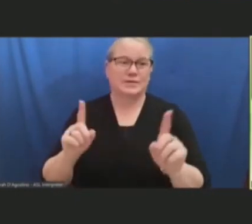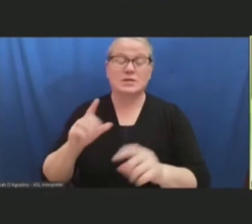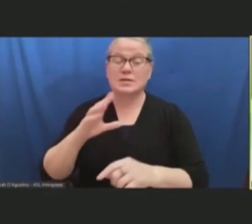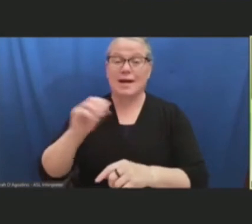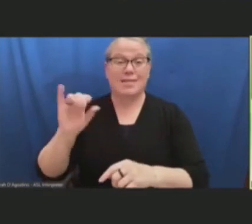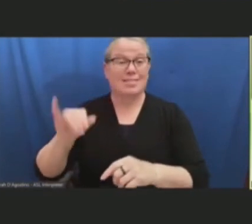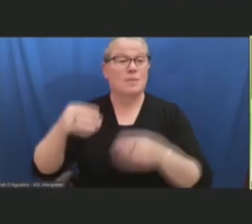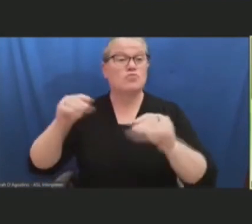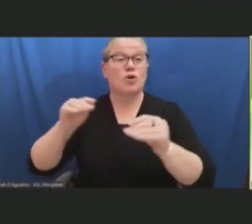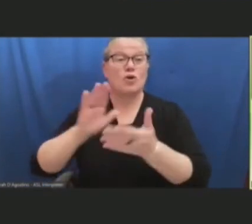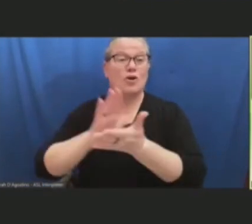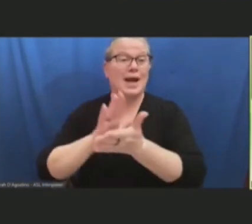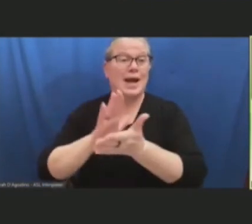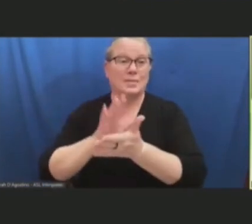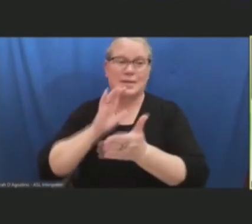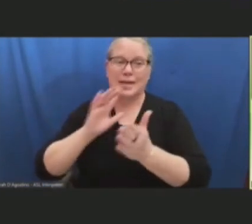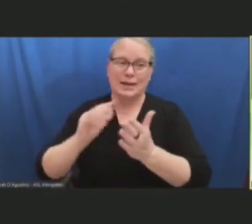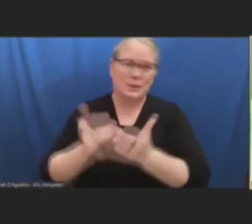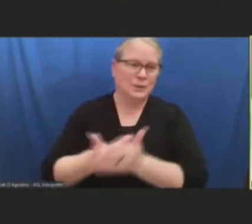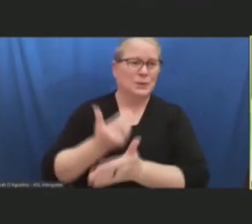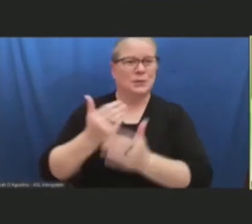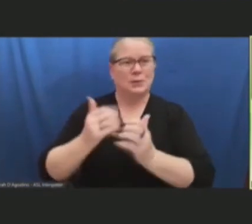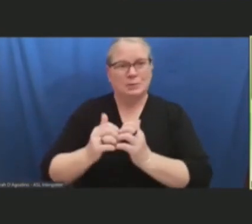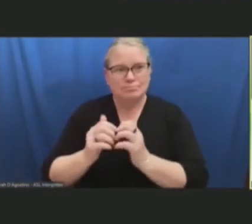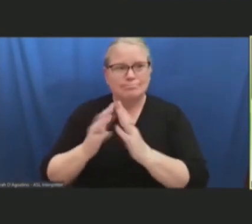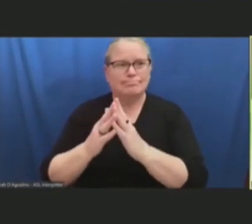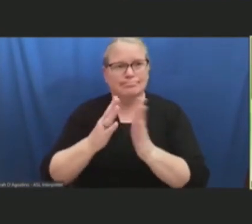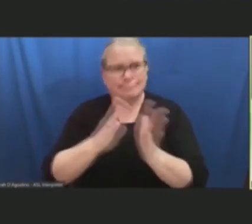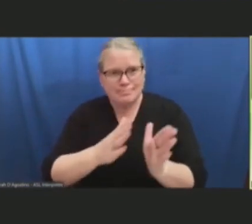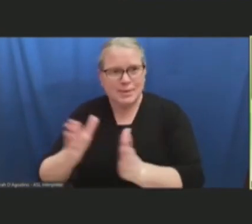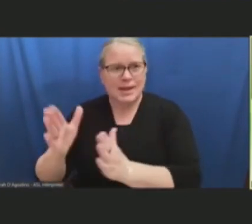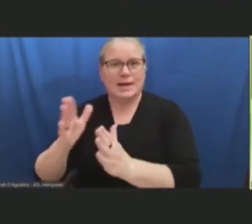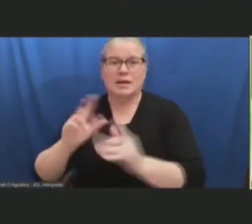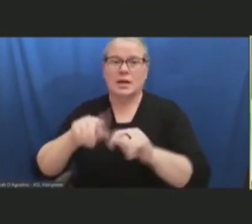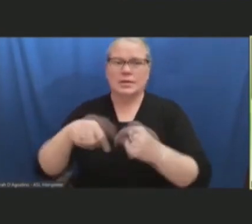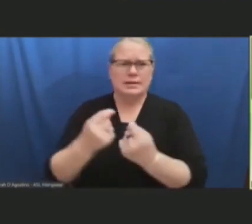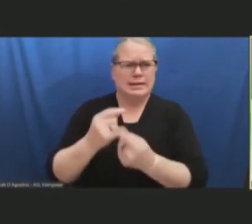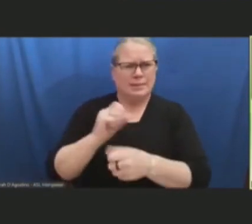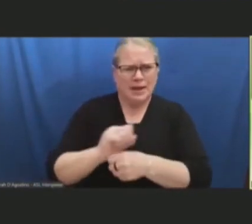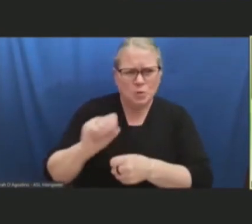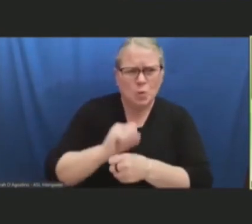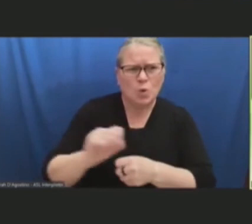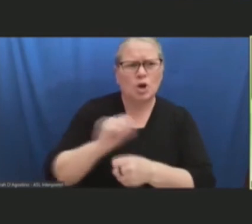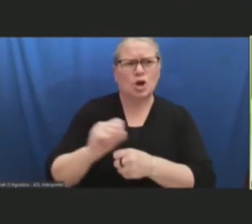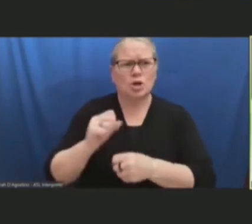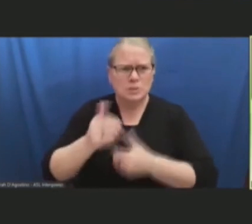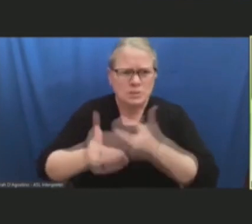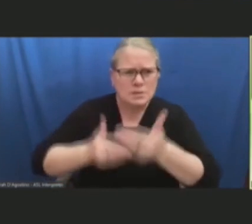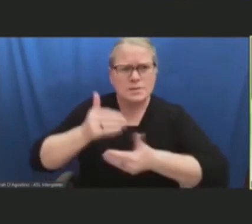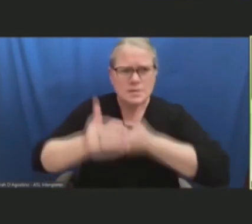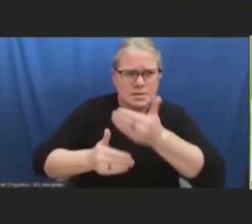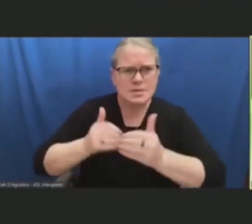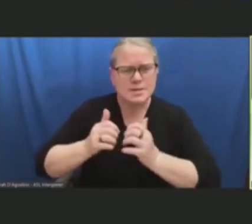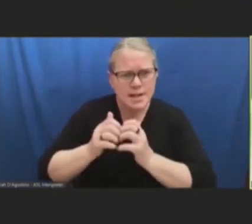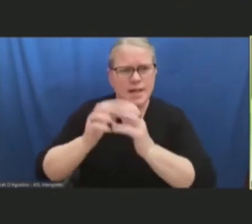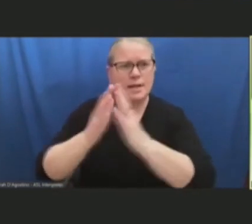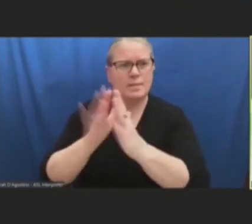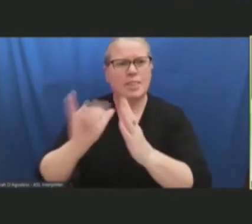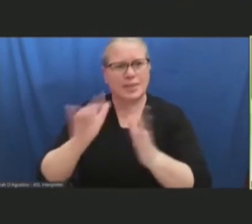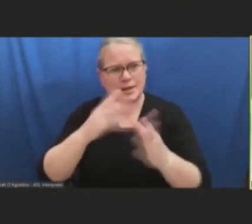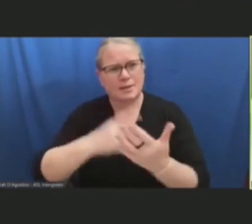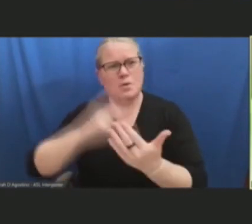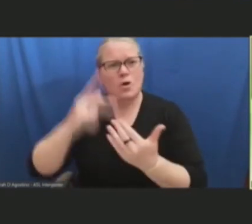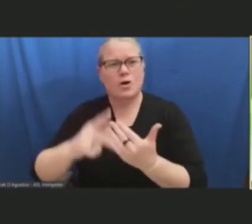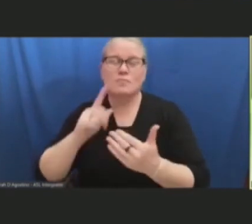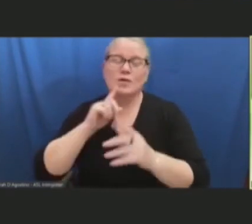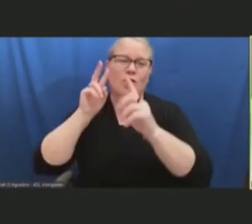the start for us. Our team has worked extremely hard standing this program up, and we really look forward to making a difference across